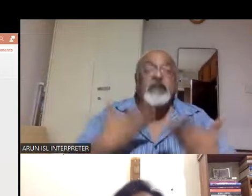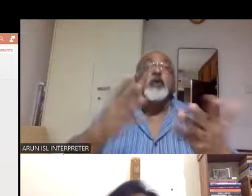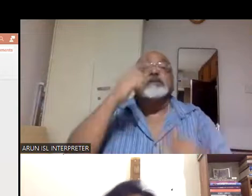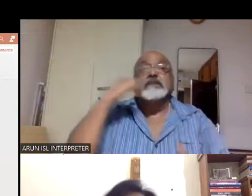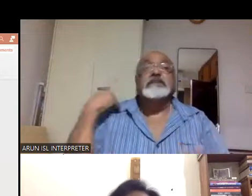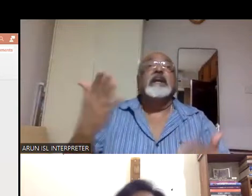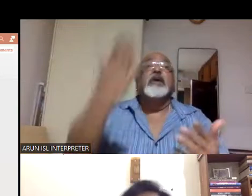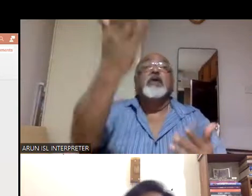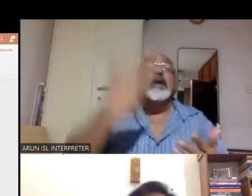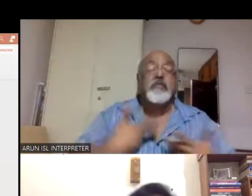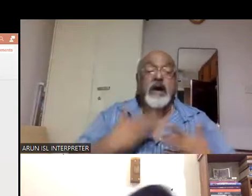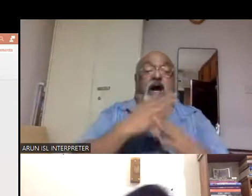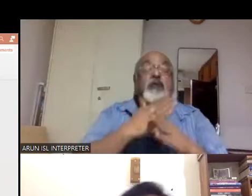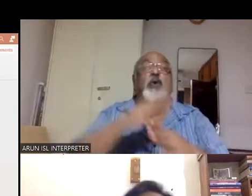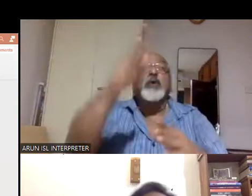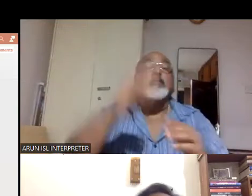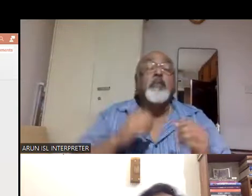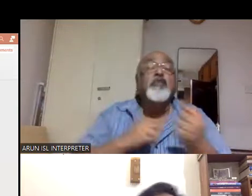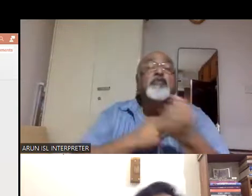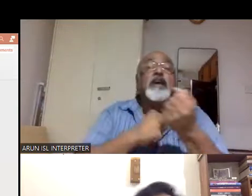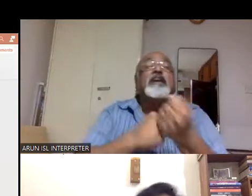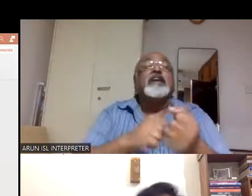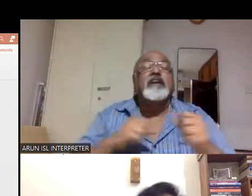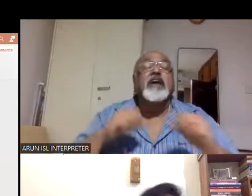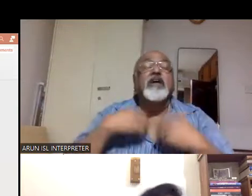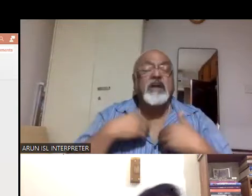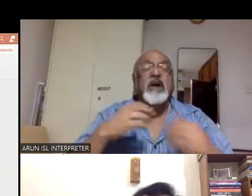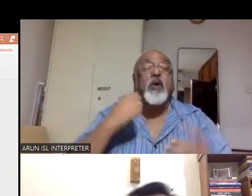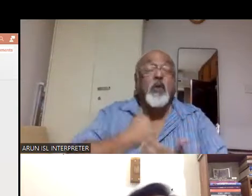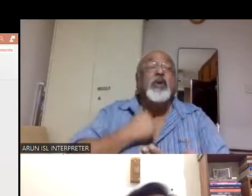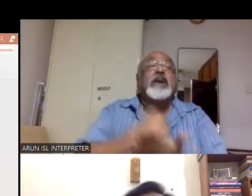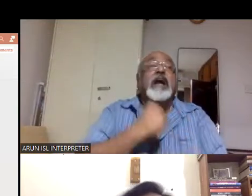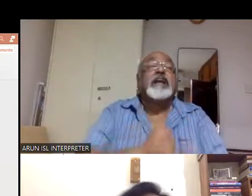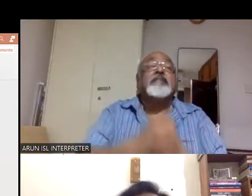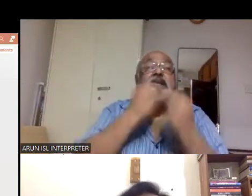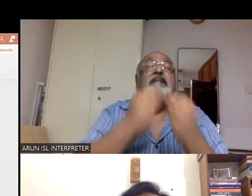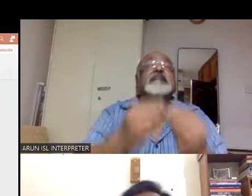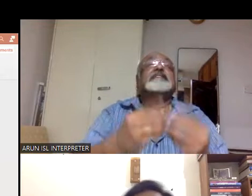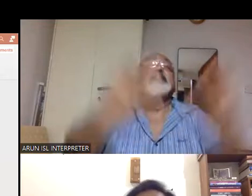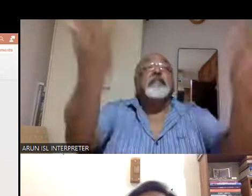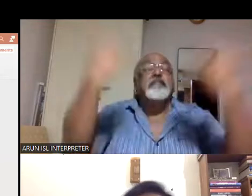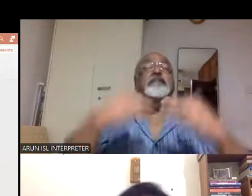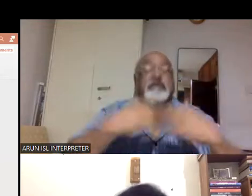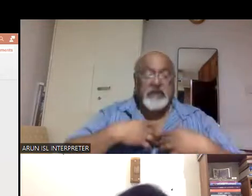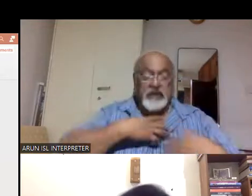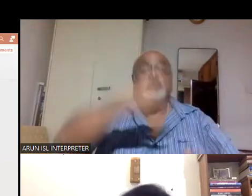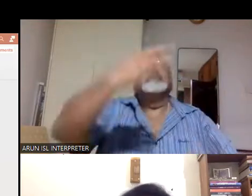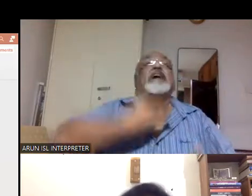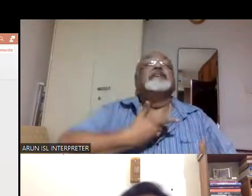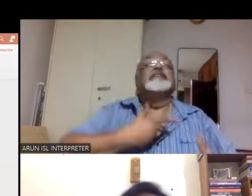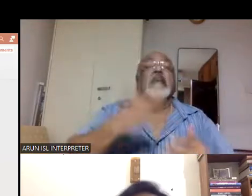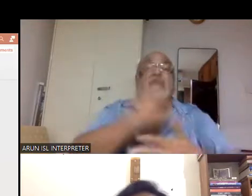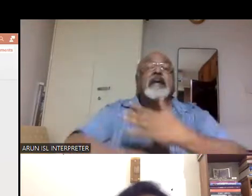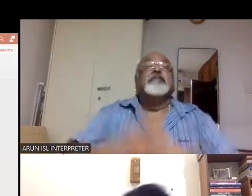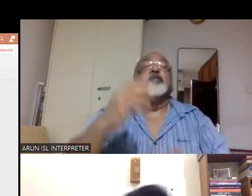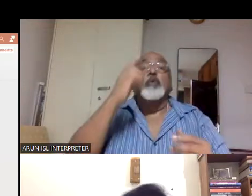We are part of your movement. Why don't you consider our rights? And that's how slowly, women with disabilities